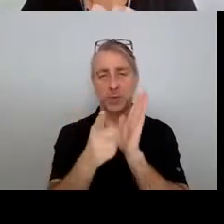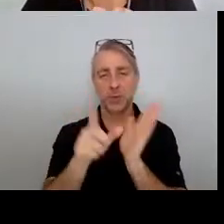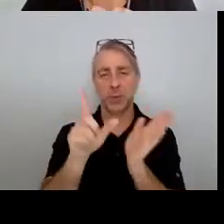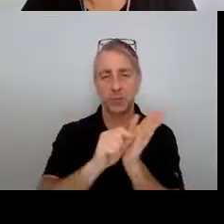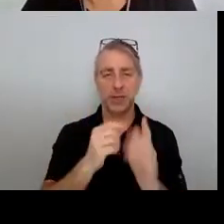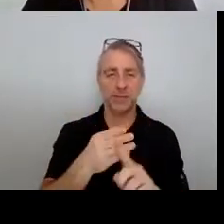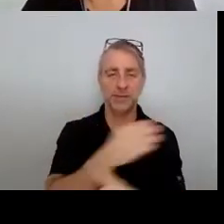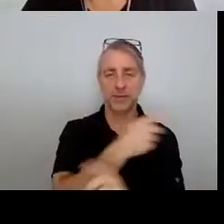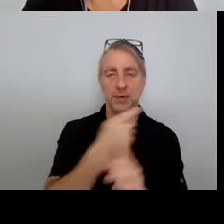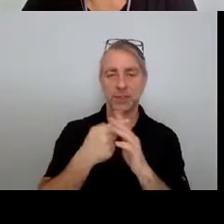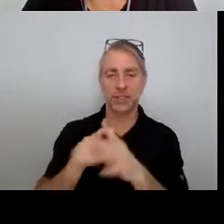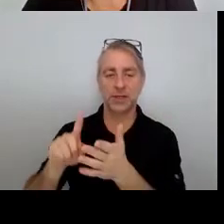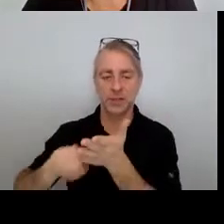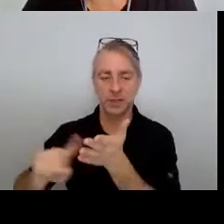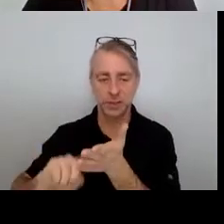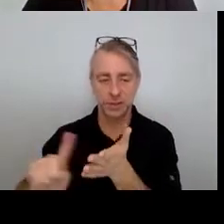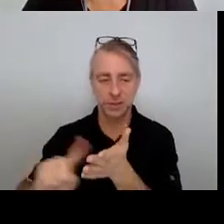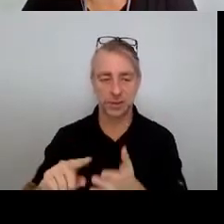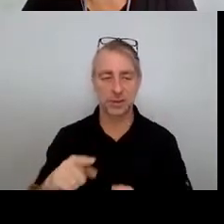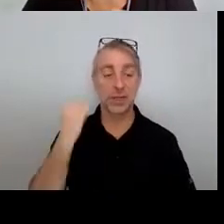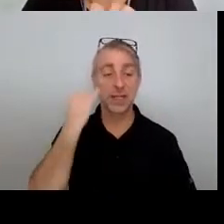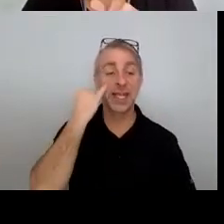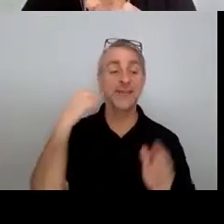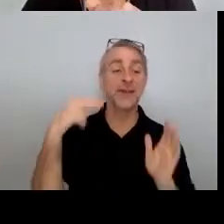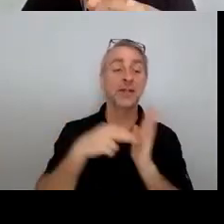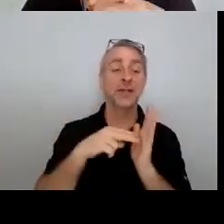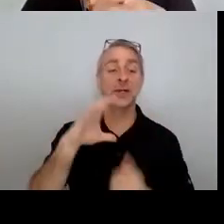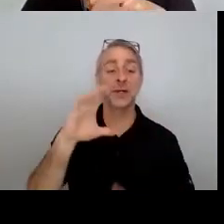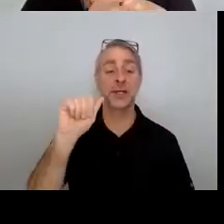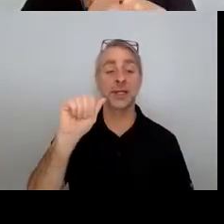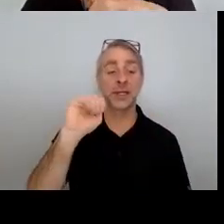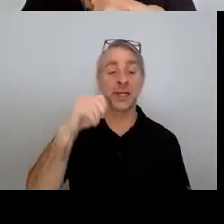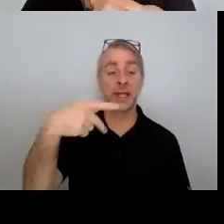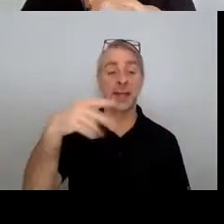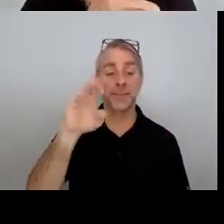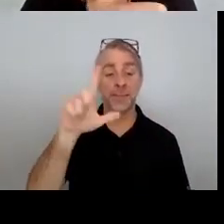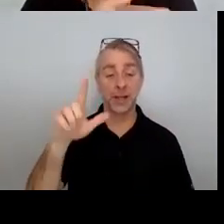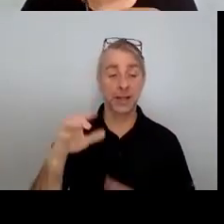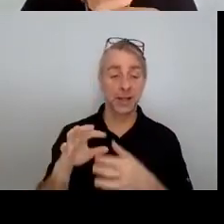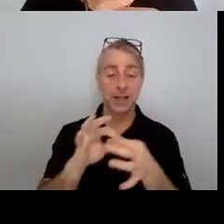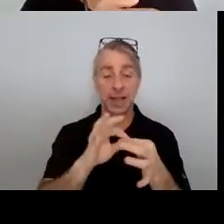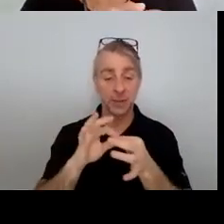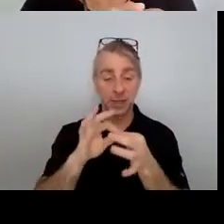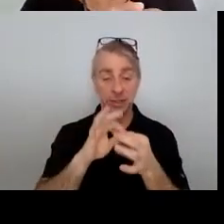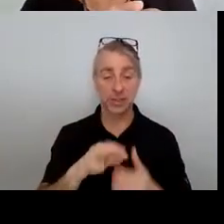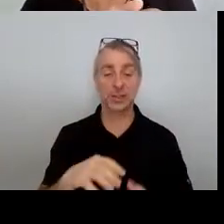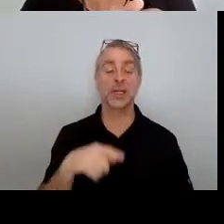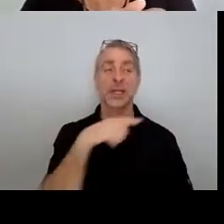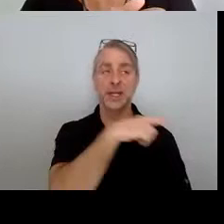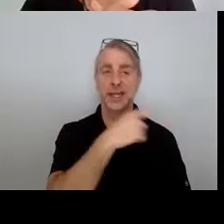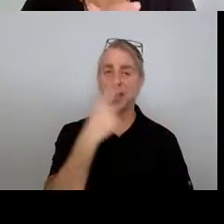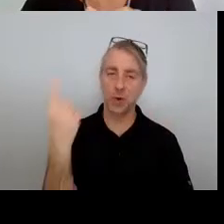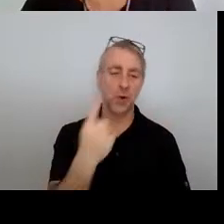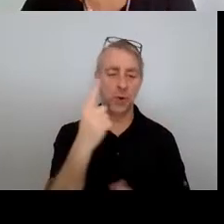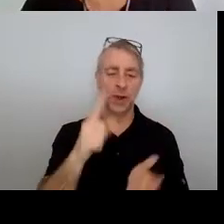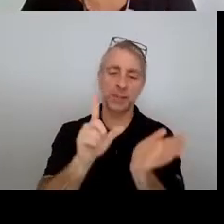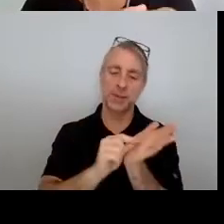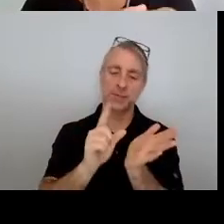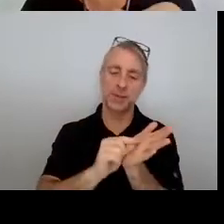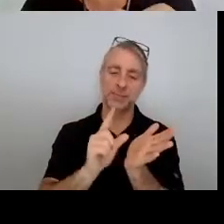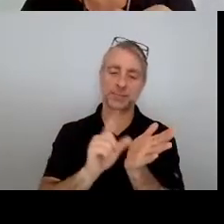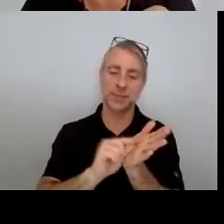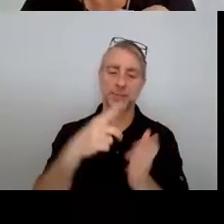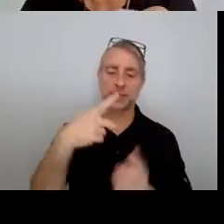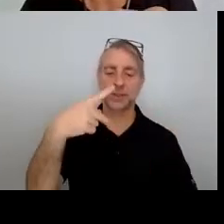Examples of these can be seen in the Campbell collaboration, who have from the beginning always published protocols